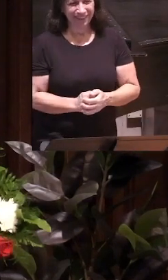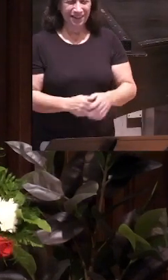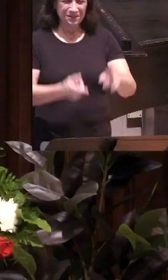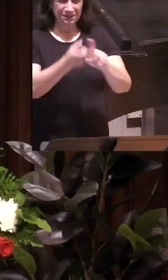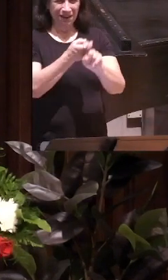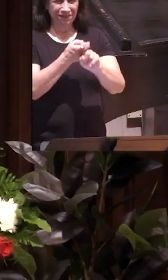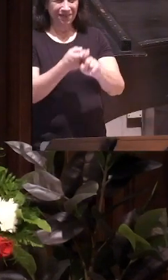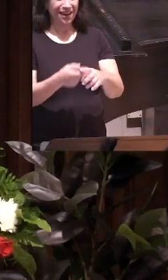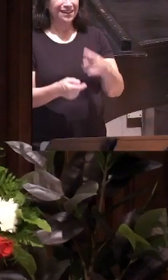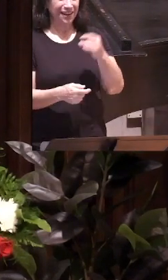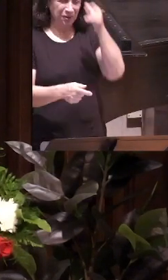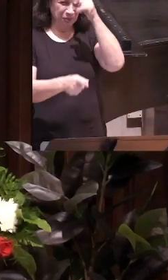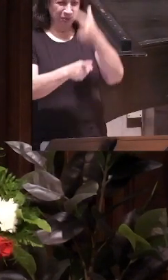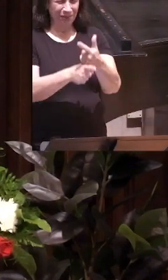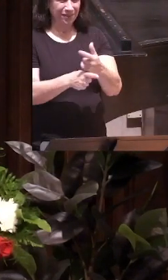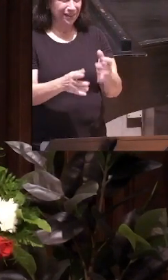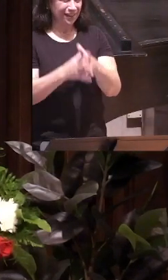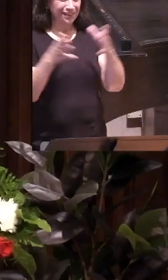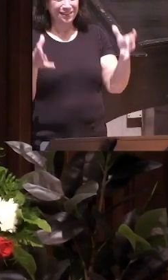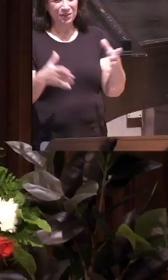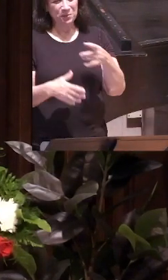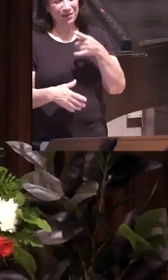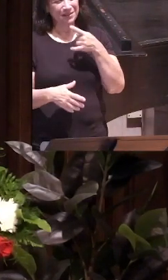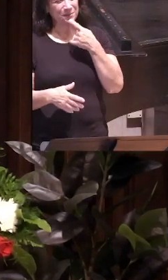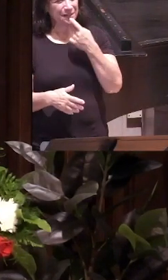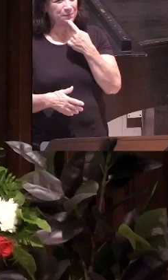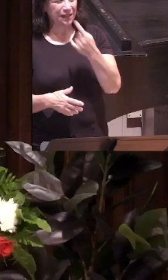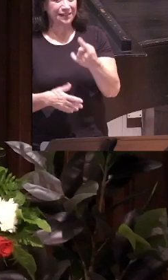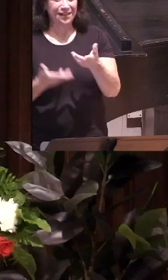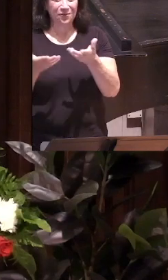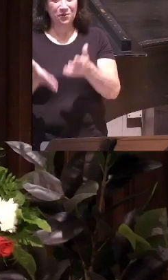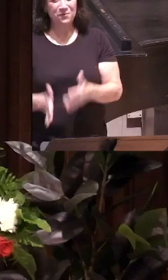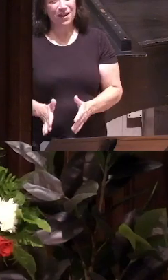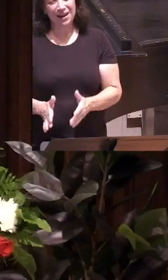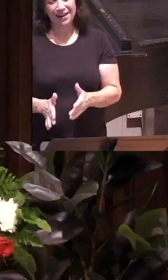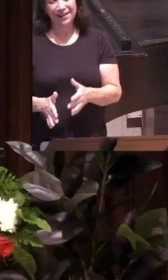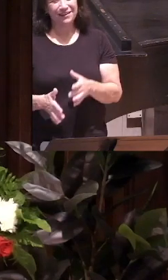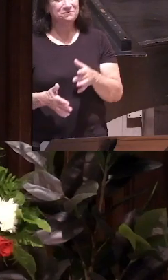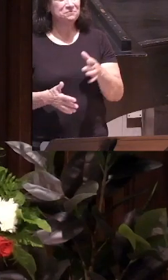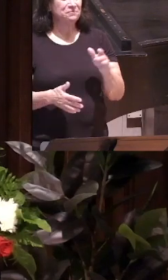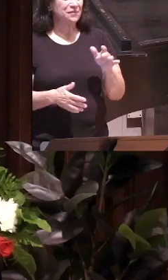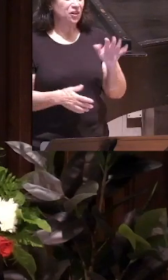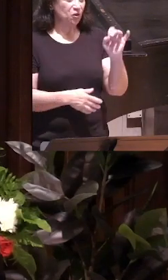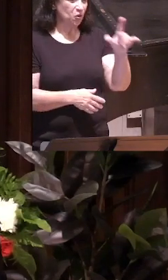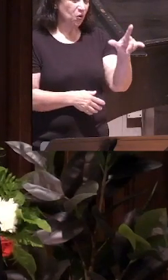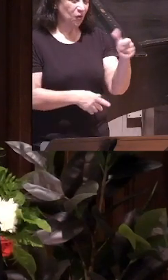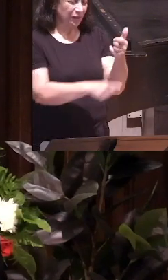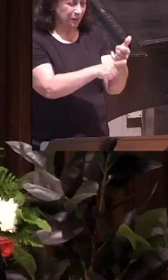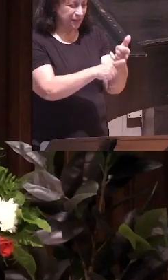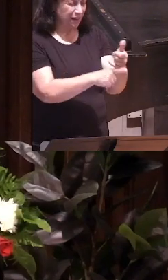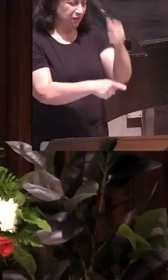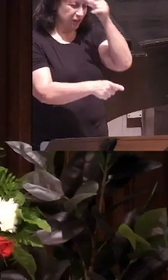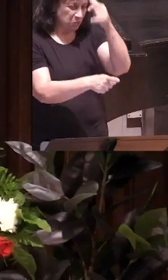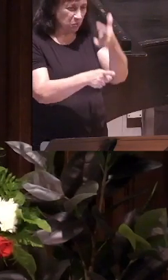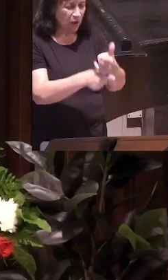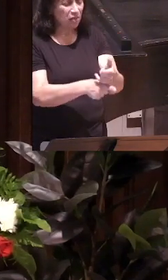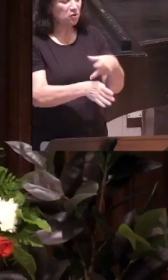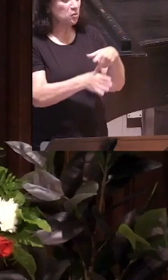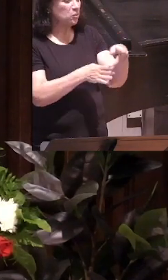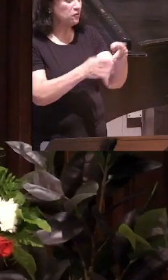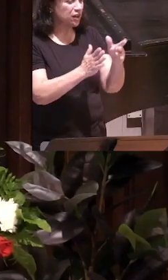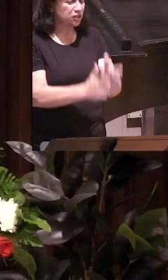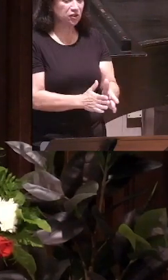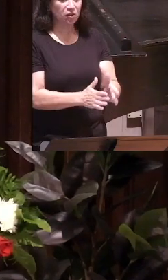much has already been said about Earl as a brother, as a professional, as